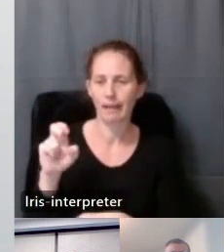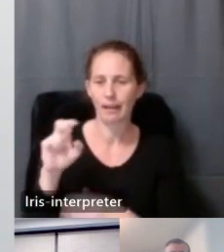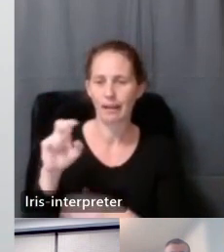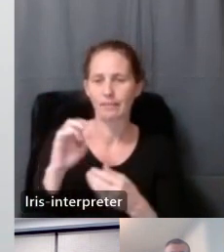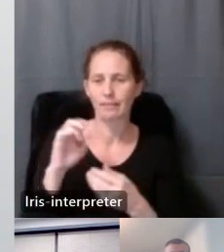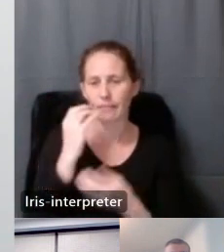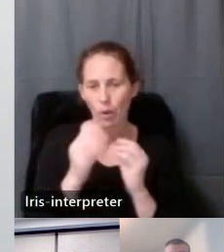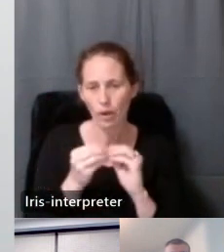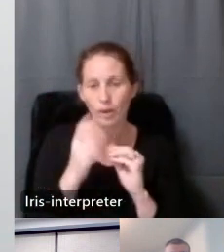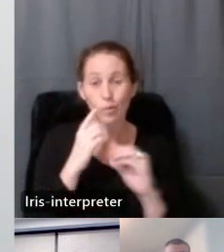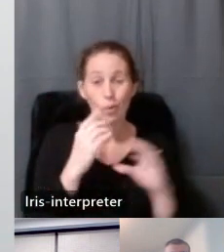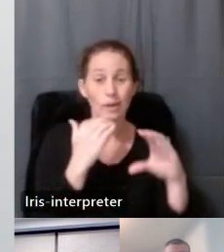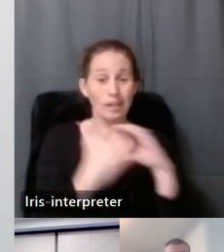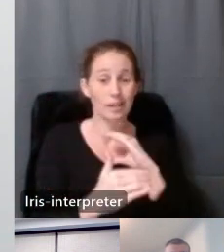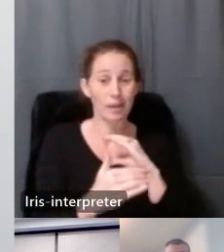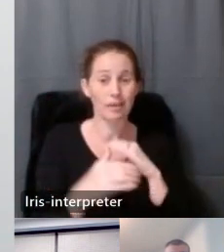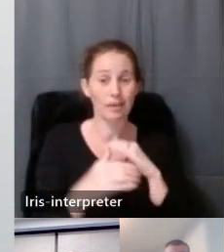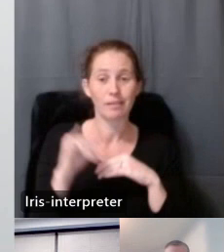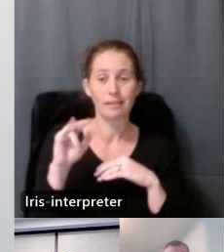an email at that